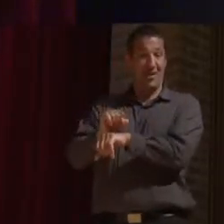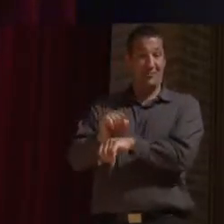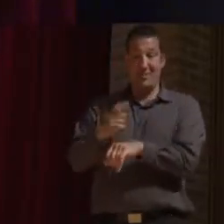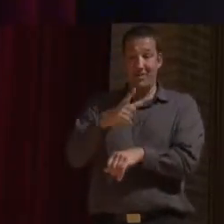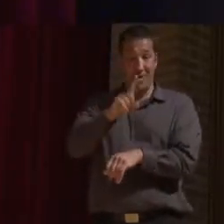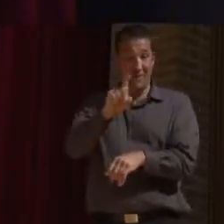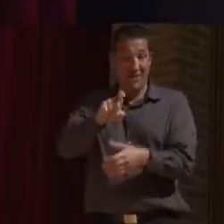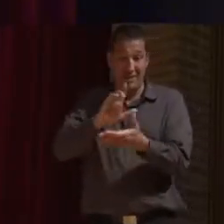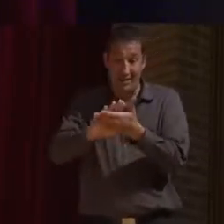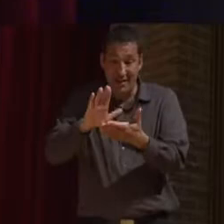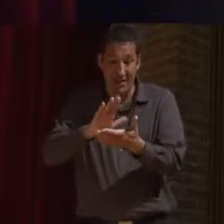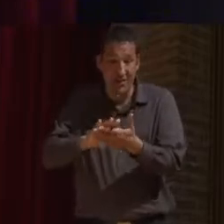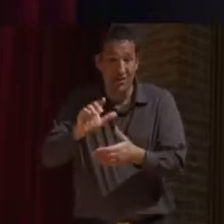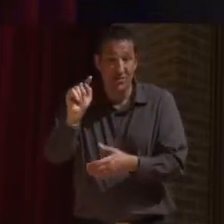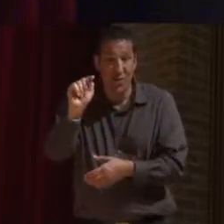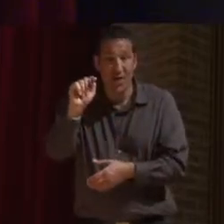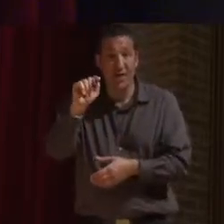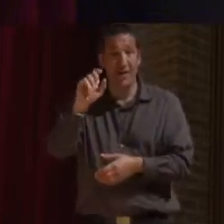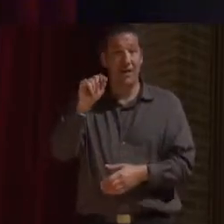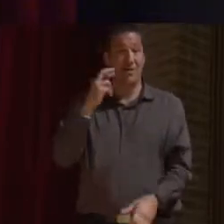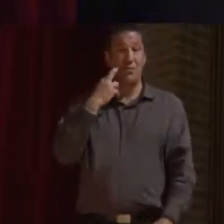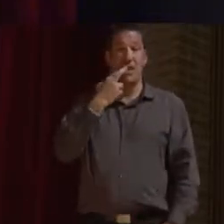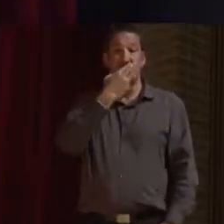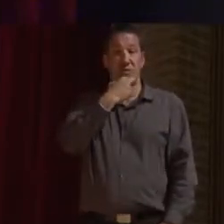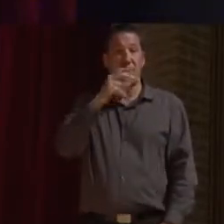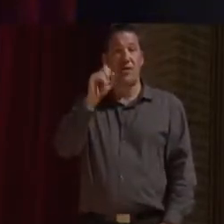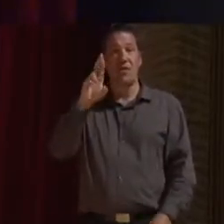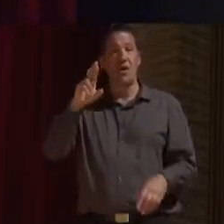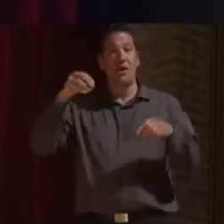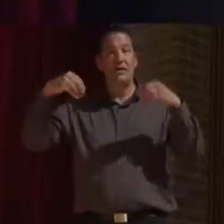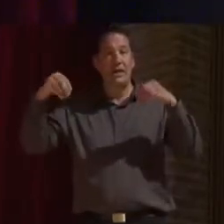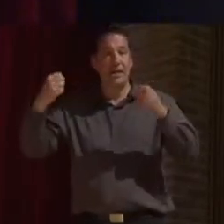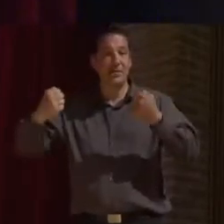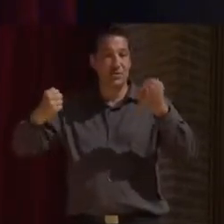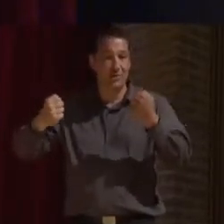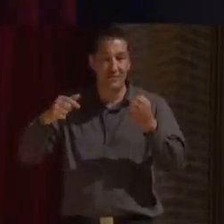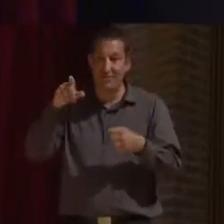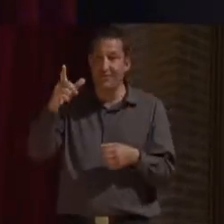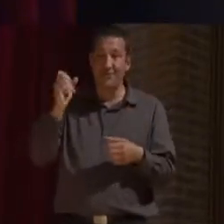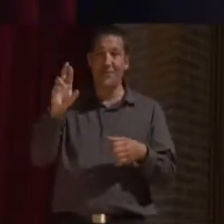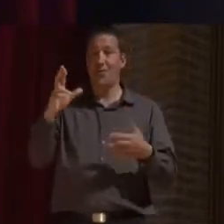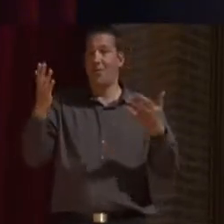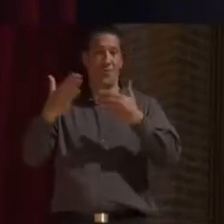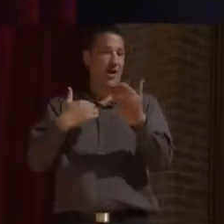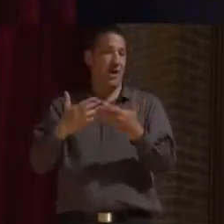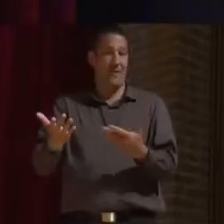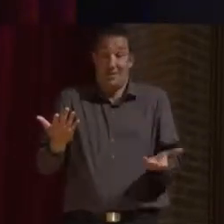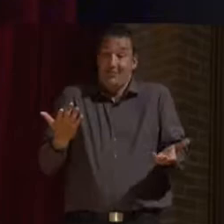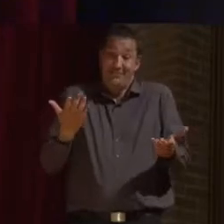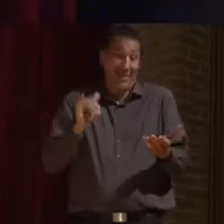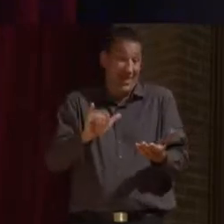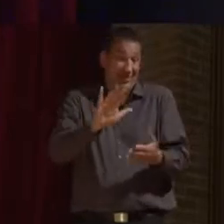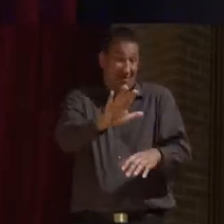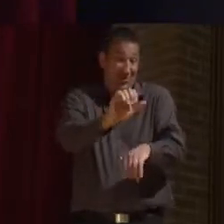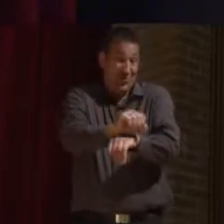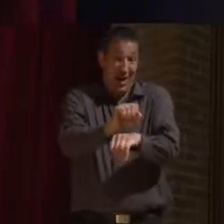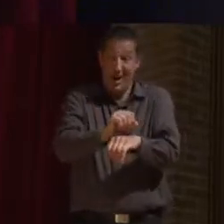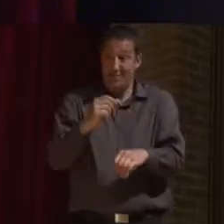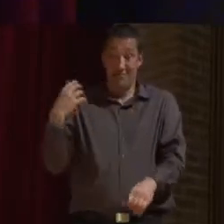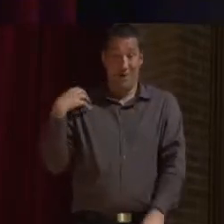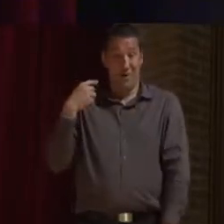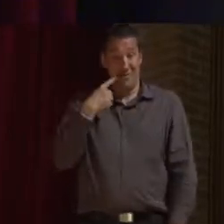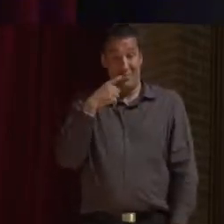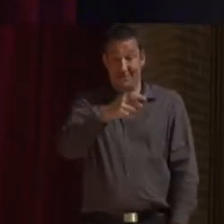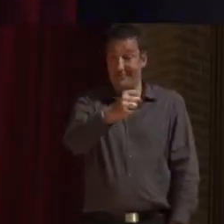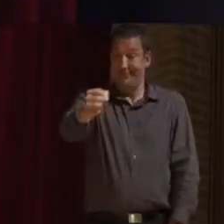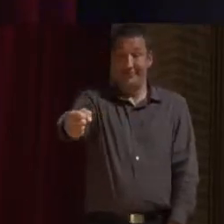the toilets at the restaurant or at the dealership or whatever the case may be, and that's what you got assigned that day. And so you got